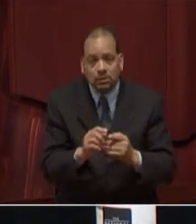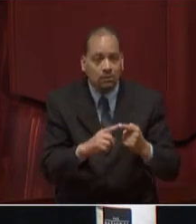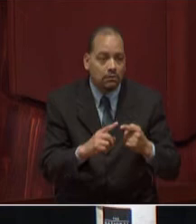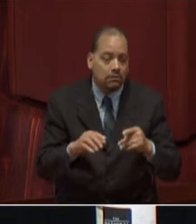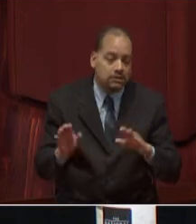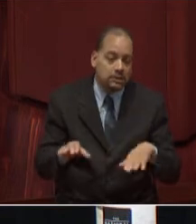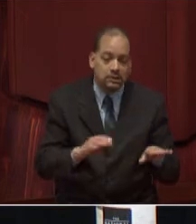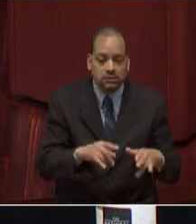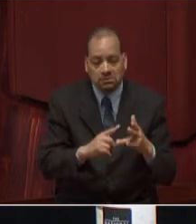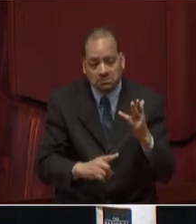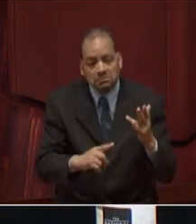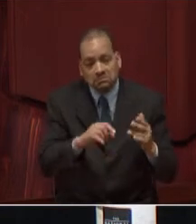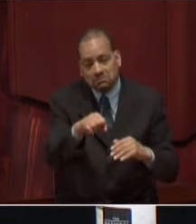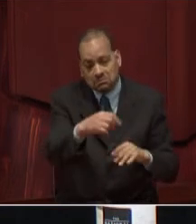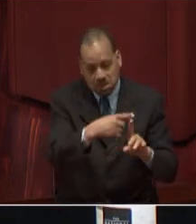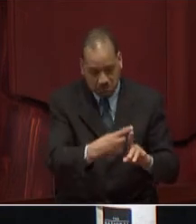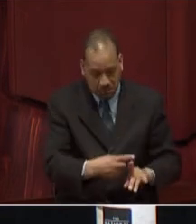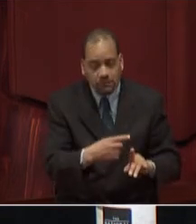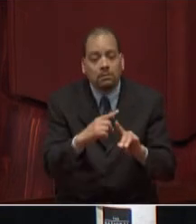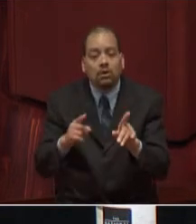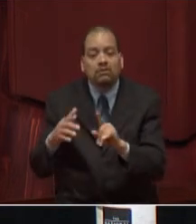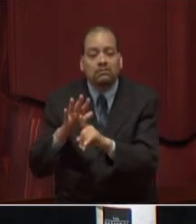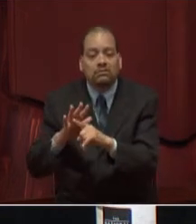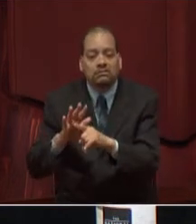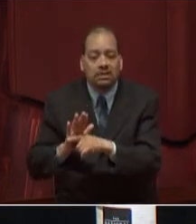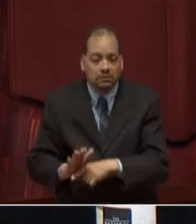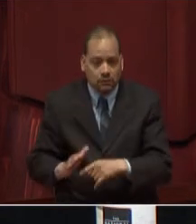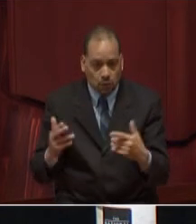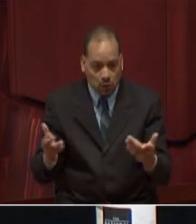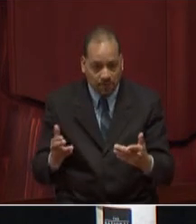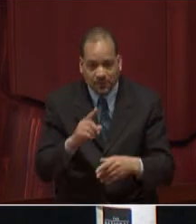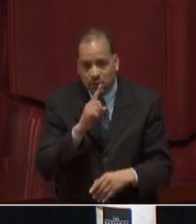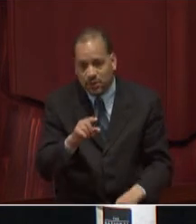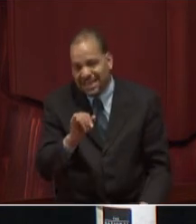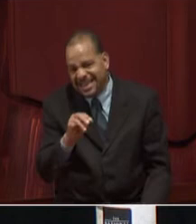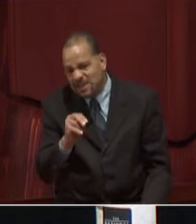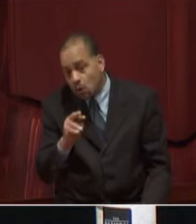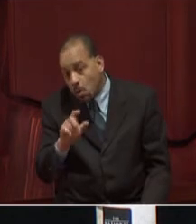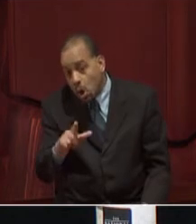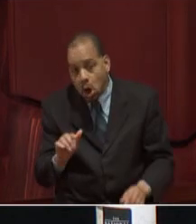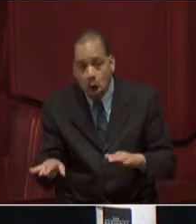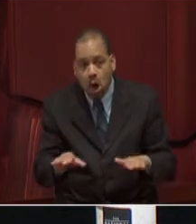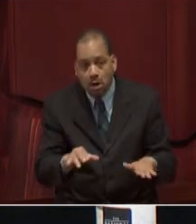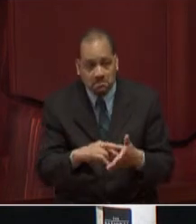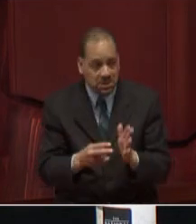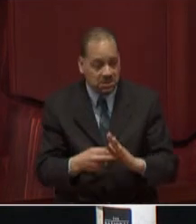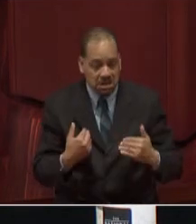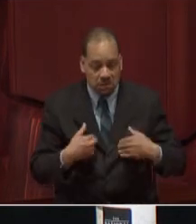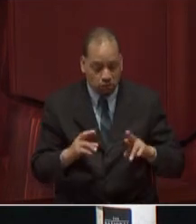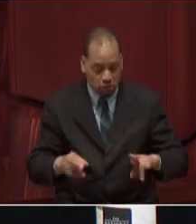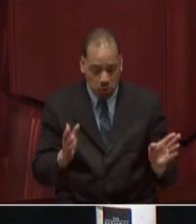et cetera, but the disadvantage is since it was relatively ad hoc and informal that you didn't always have carefully prepared agendas for the lunches.